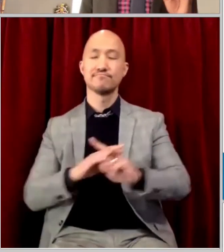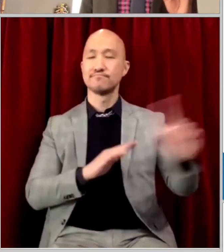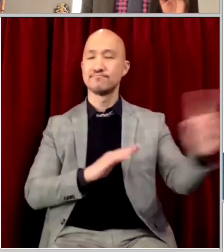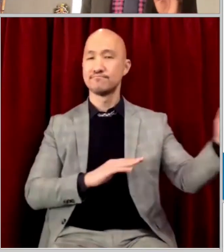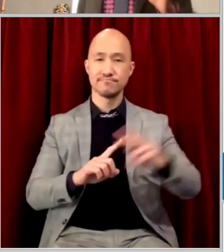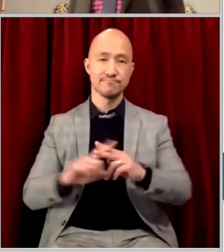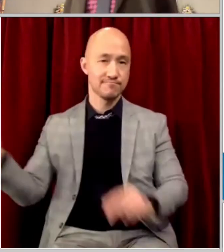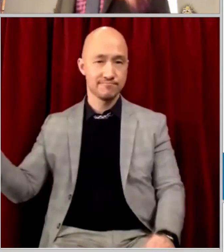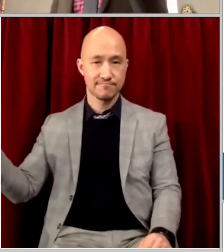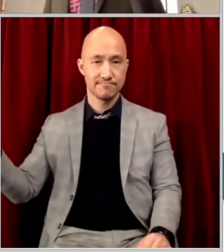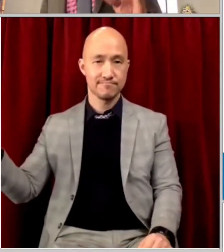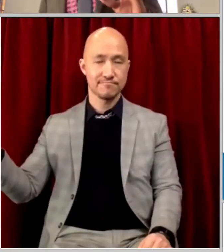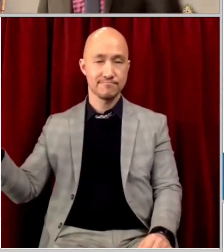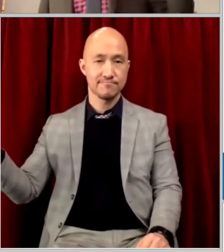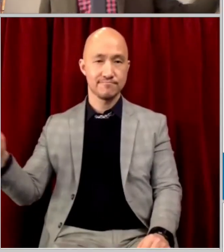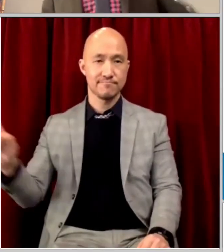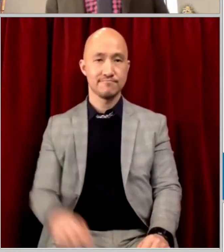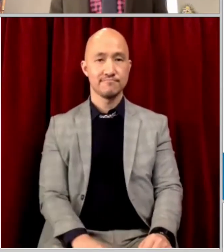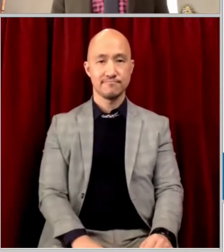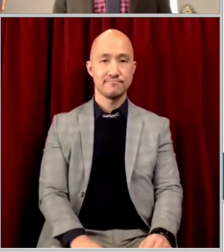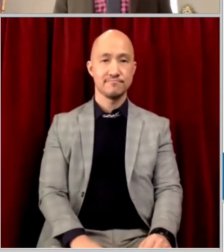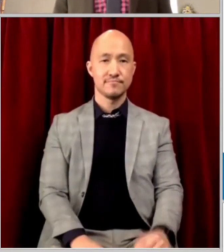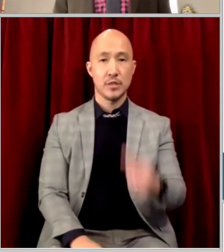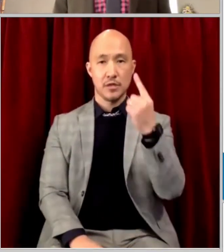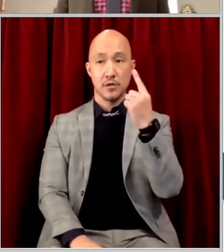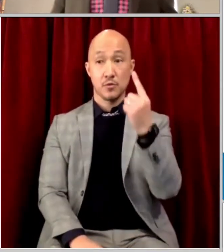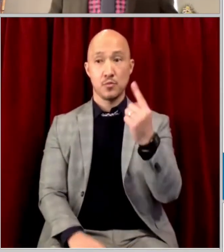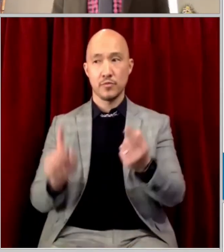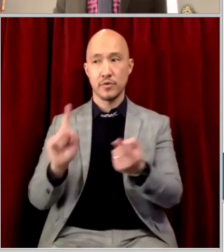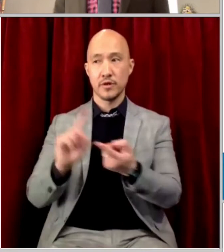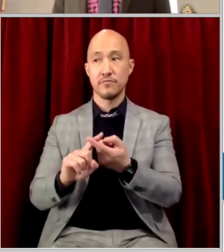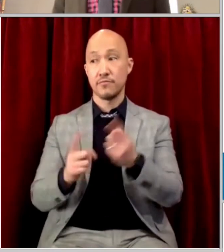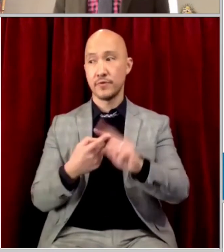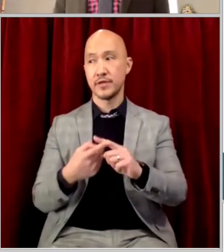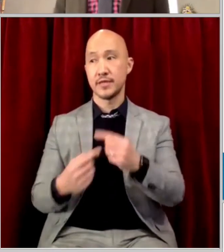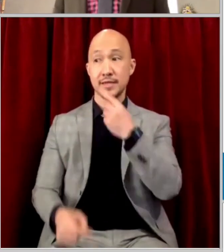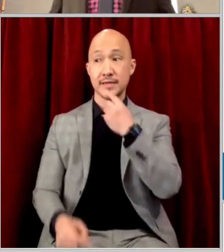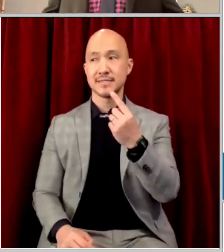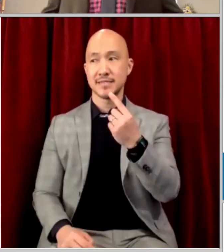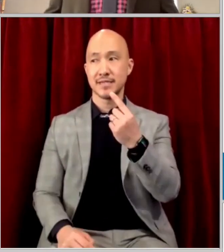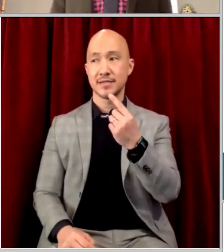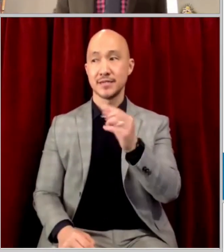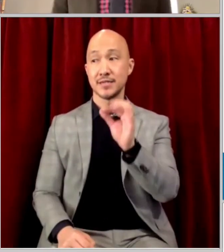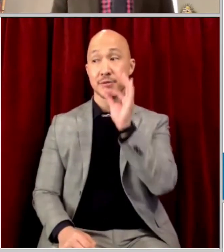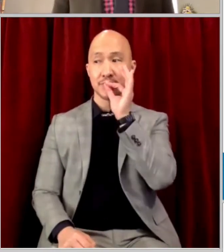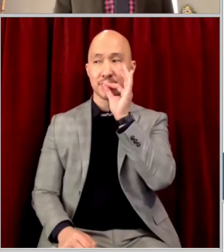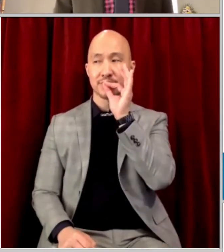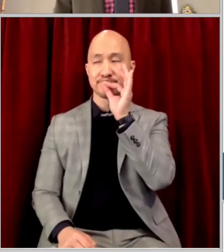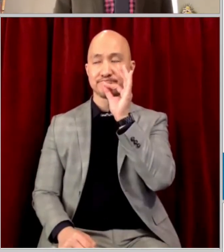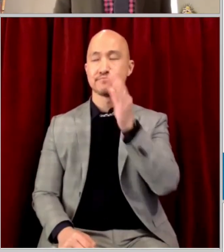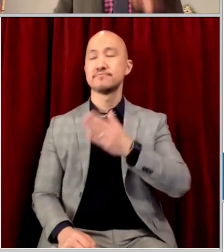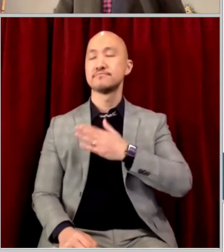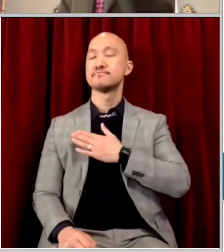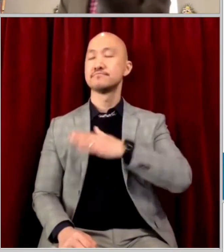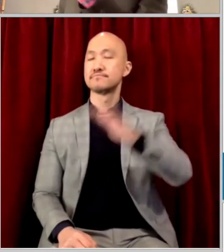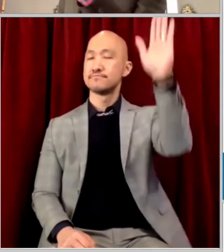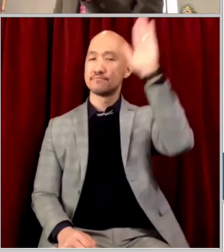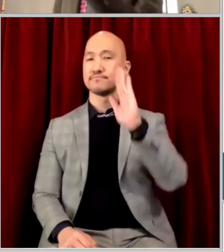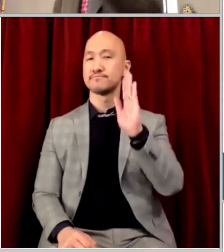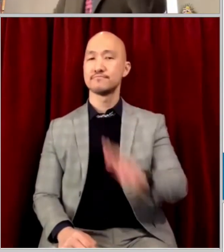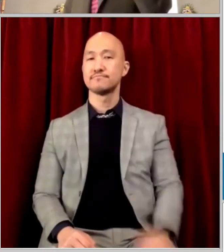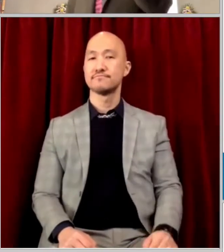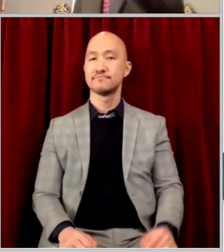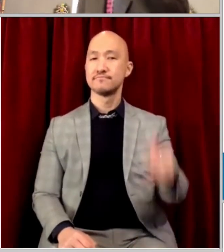of them said, hey, ganja is my God. That's what he said. And I was like, okay. Two of